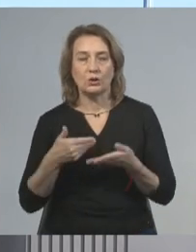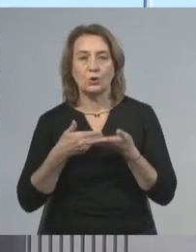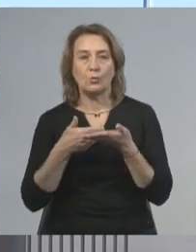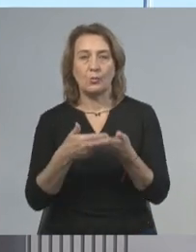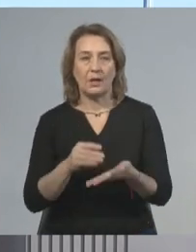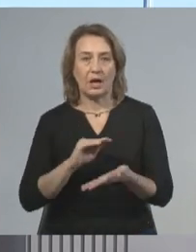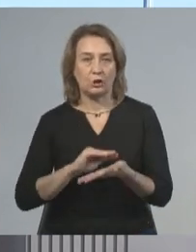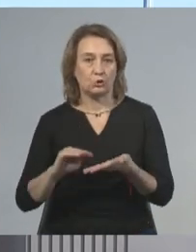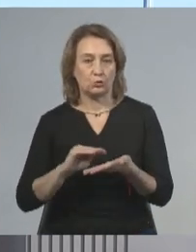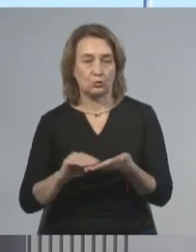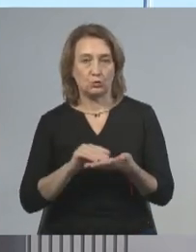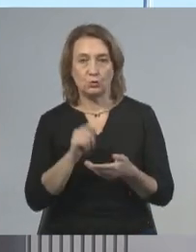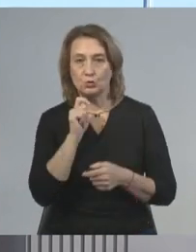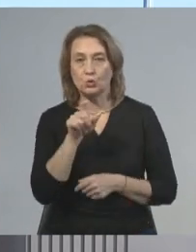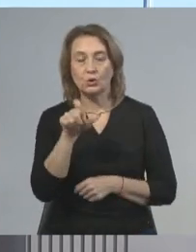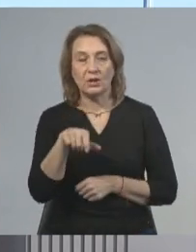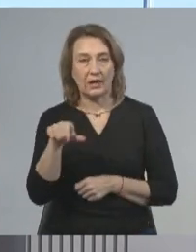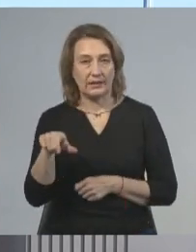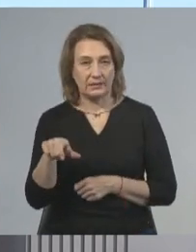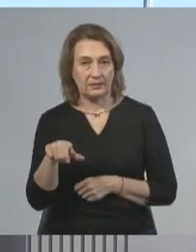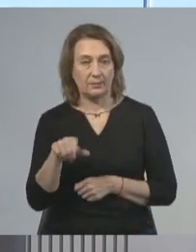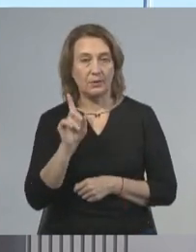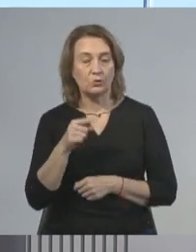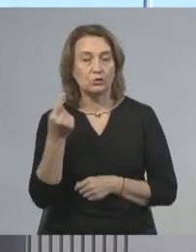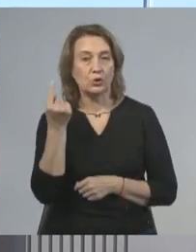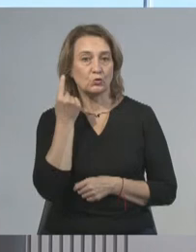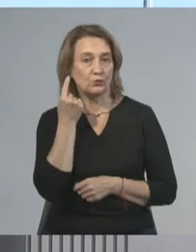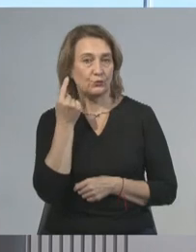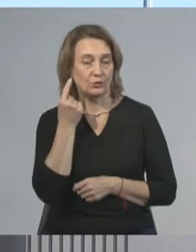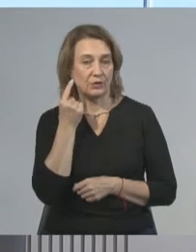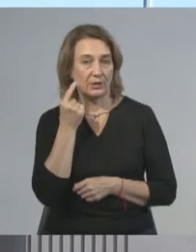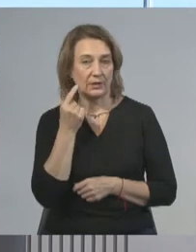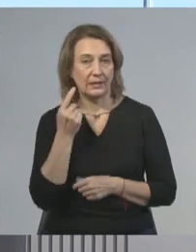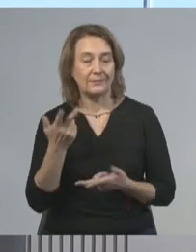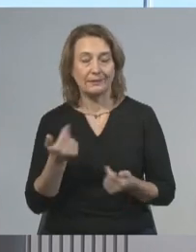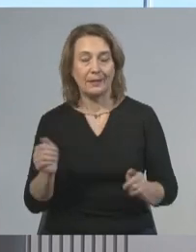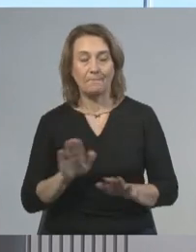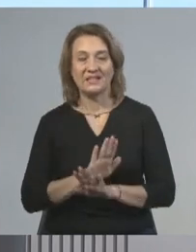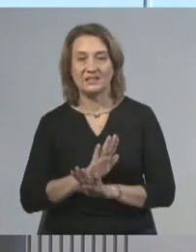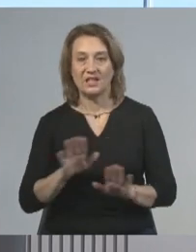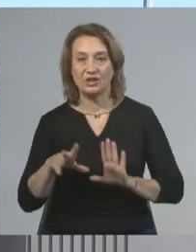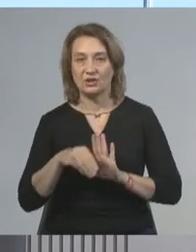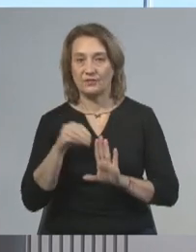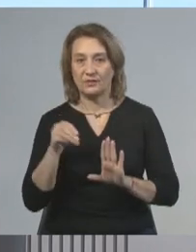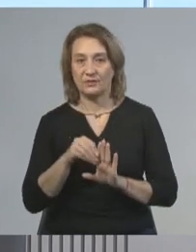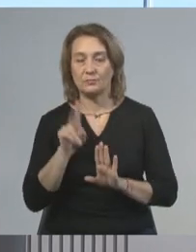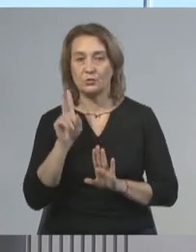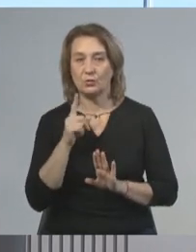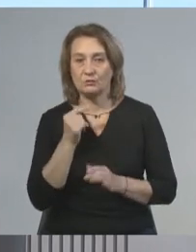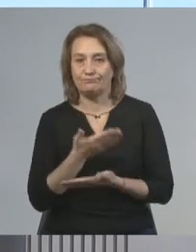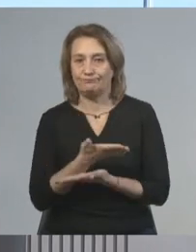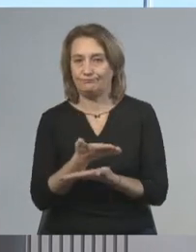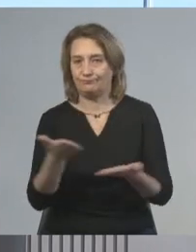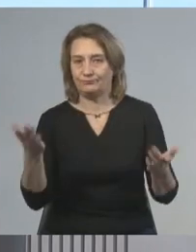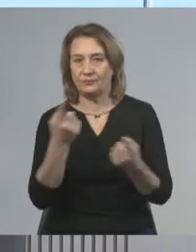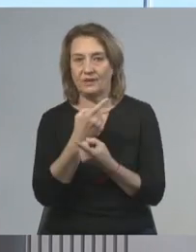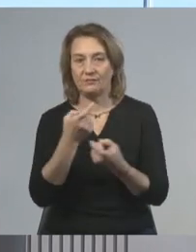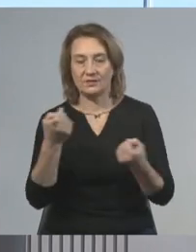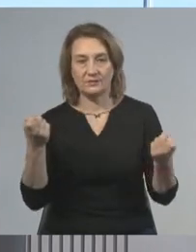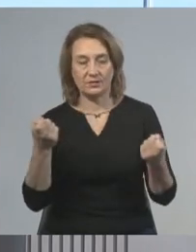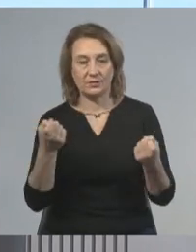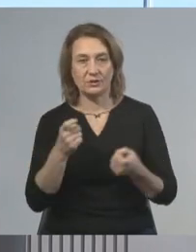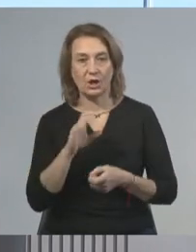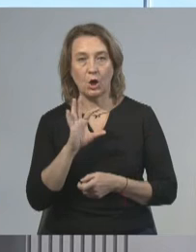represent representative offices of opportu really helps the local media we also discussed the